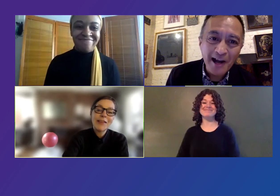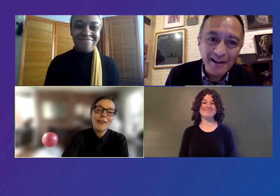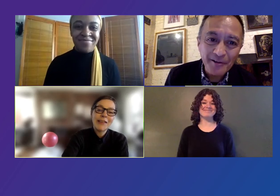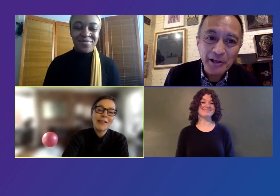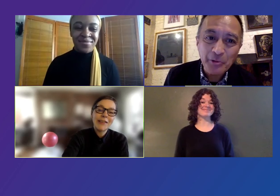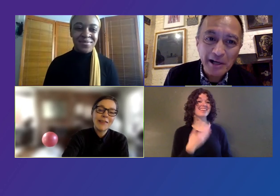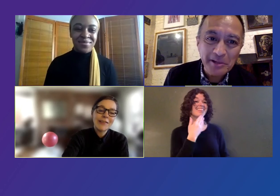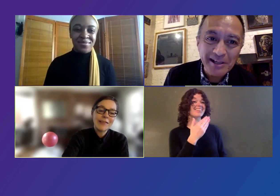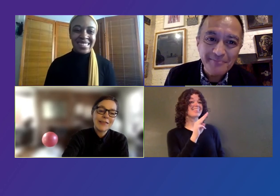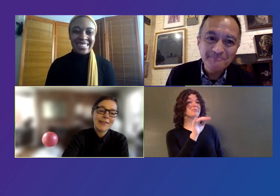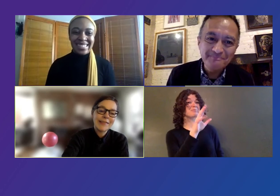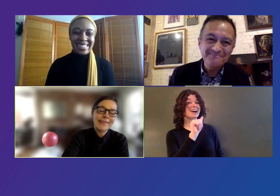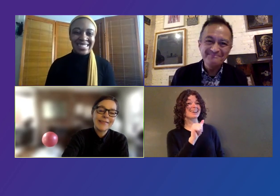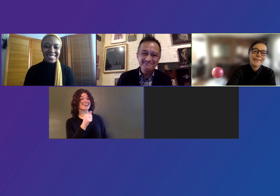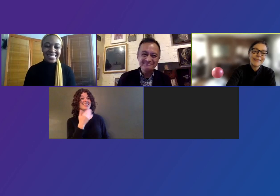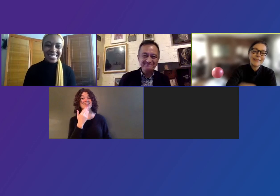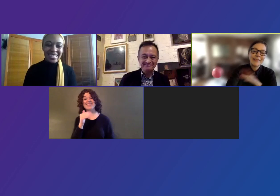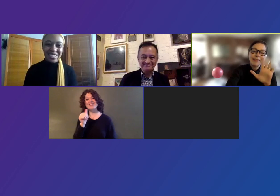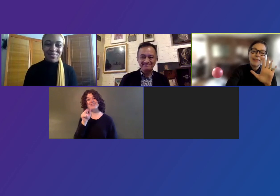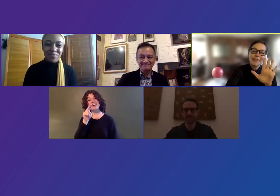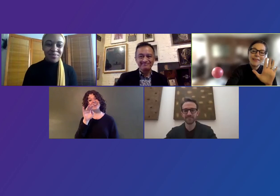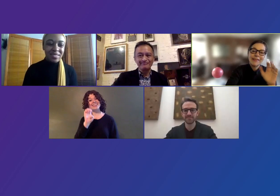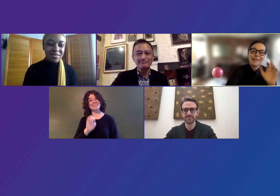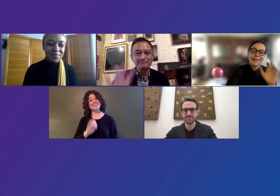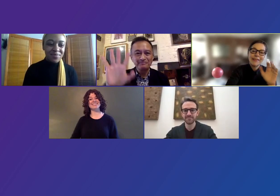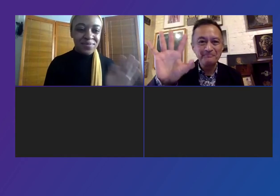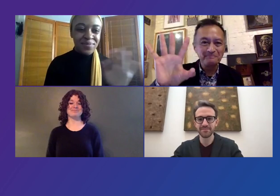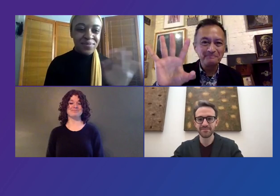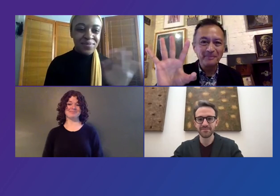Thank you, Maya. Thank you, Annie B.